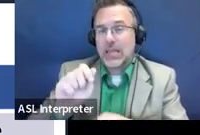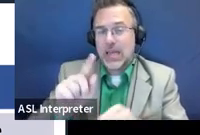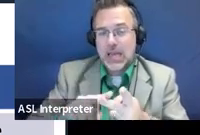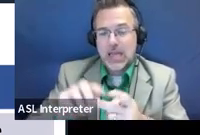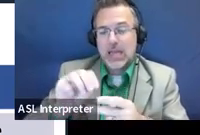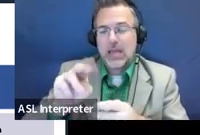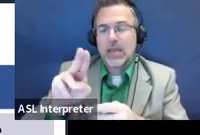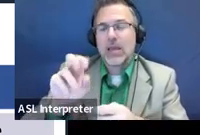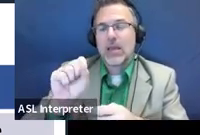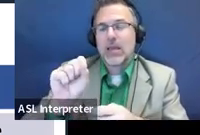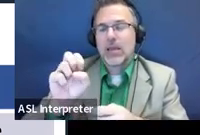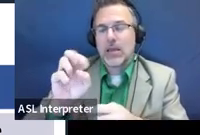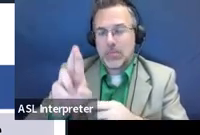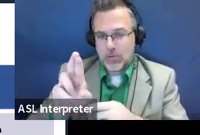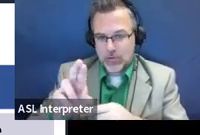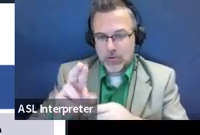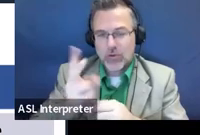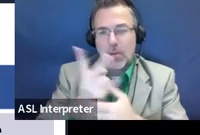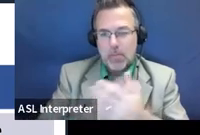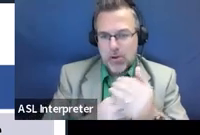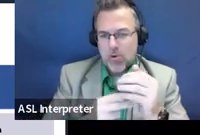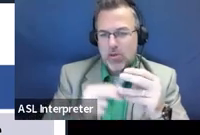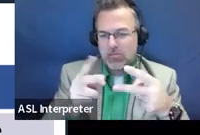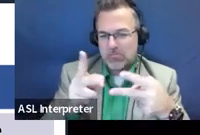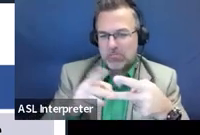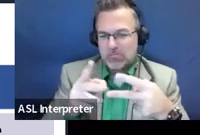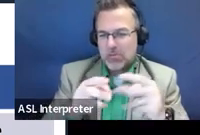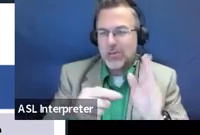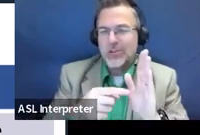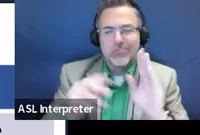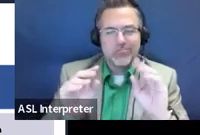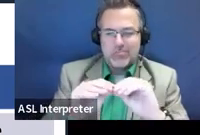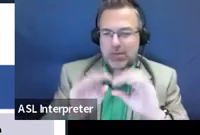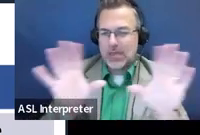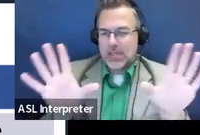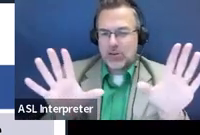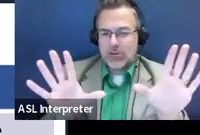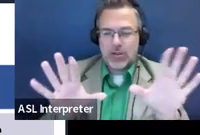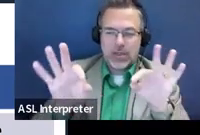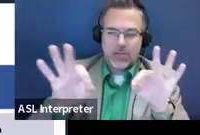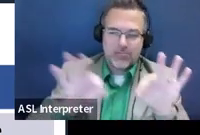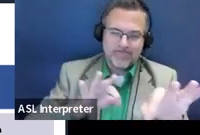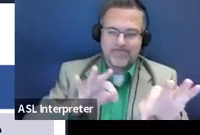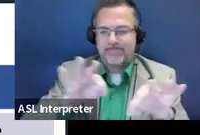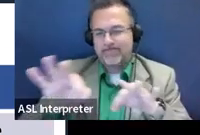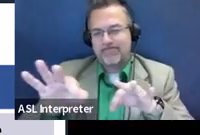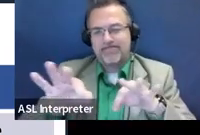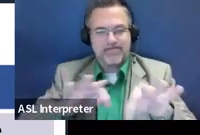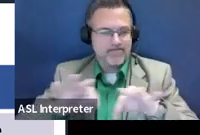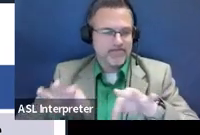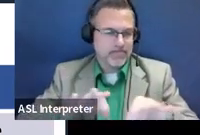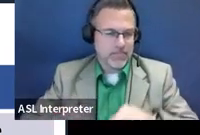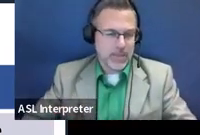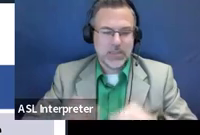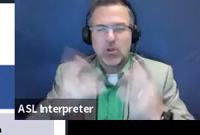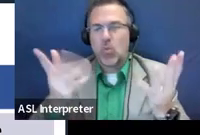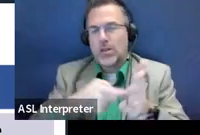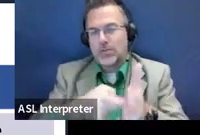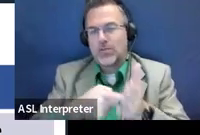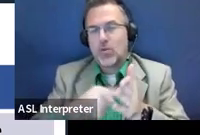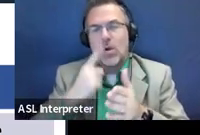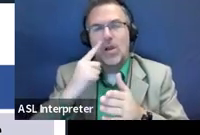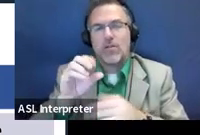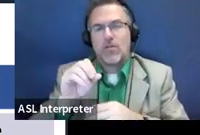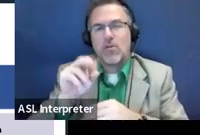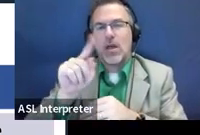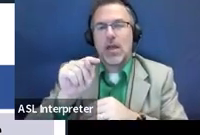go to this section in MUSER and it clearly outlines what is required for out of unit placement.